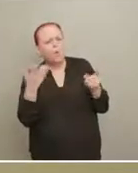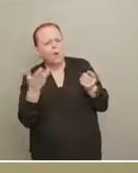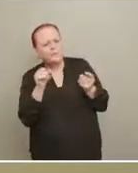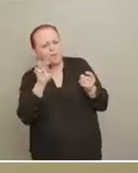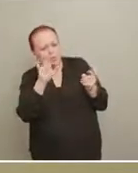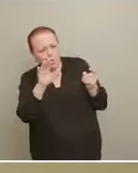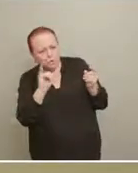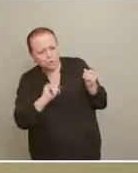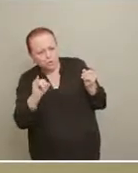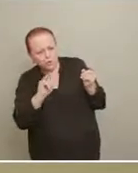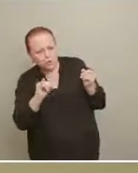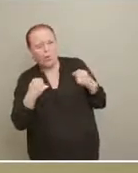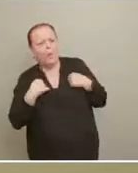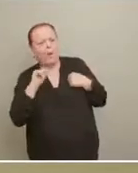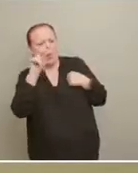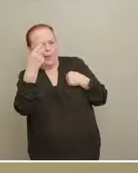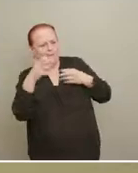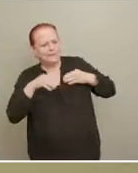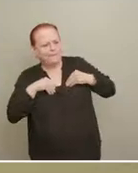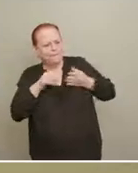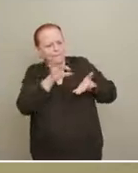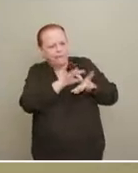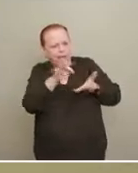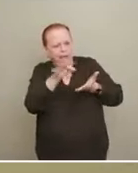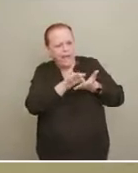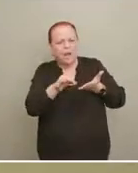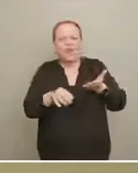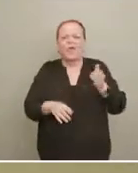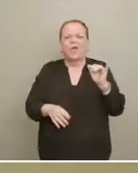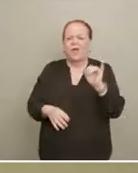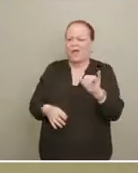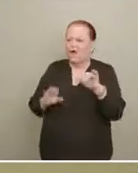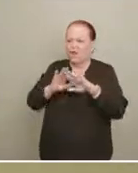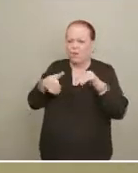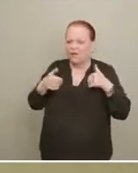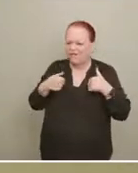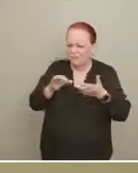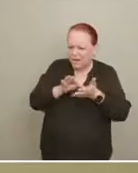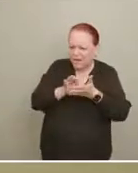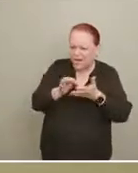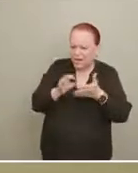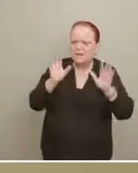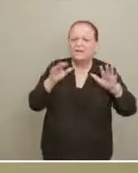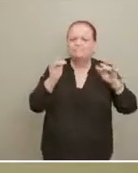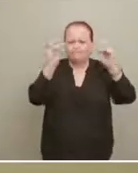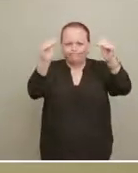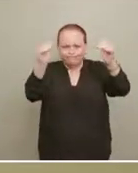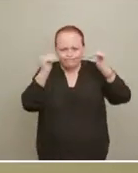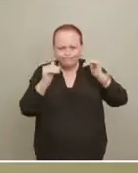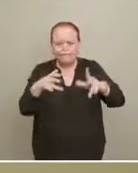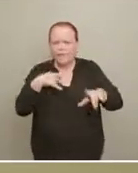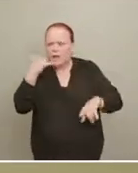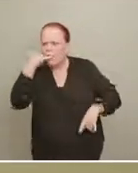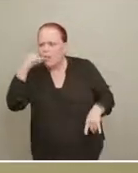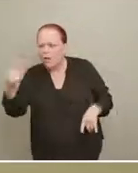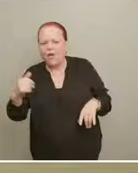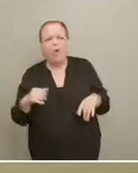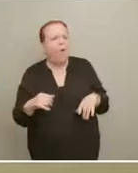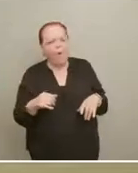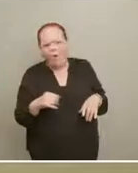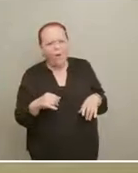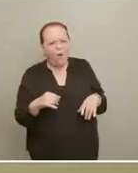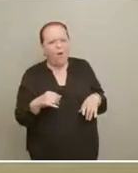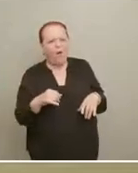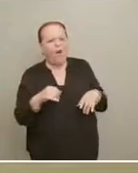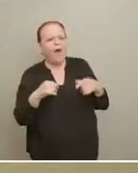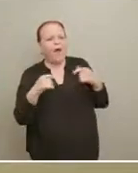take Medicaid here. Oh, I have an Aetna plan. So I go down the list and I call another one. Oh, you know, we're not contracted with Aetna either, but if you have a